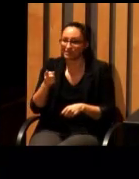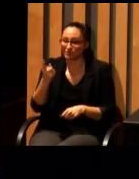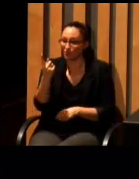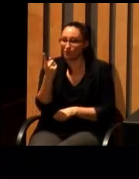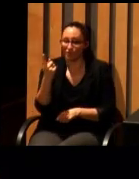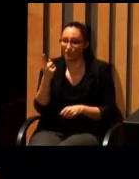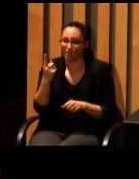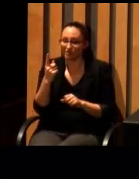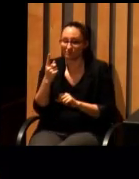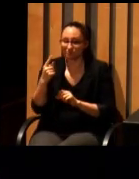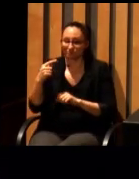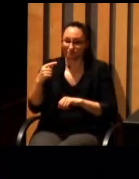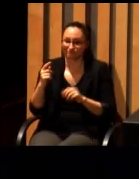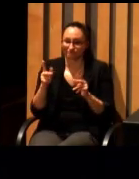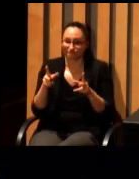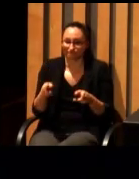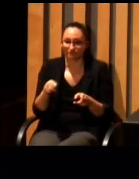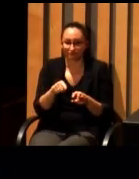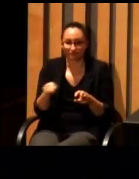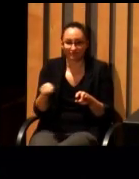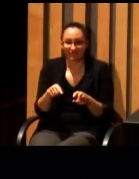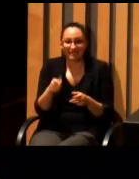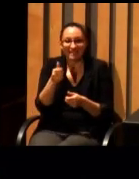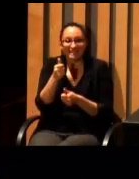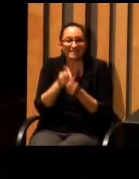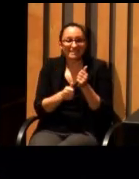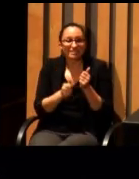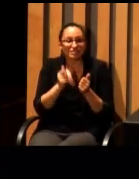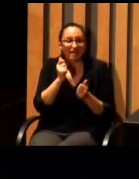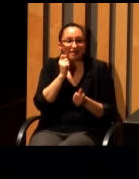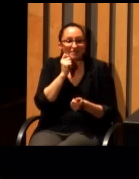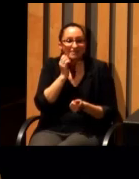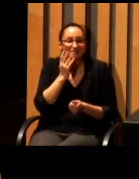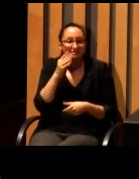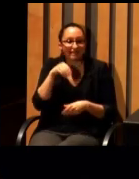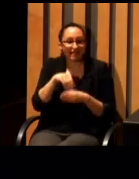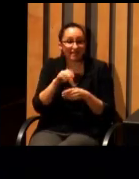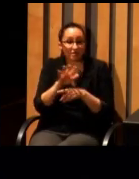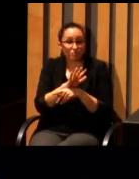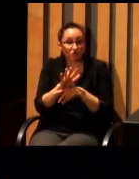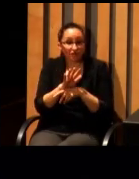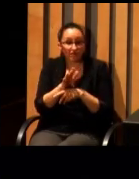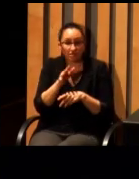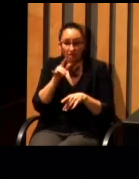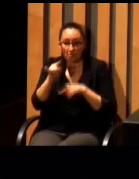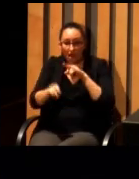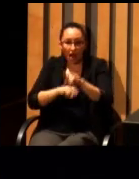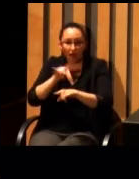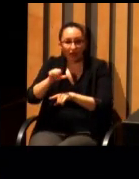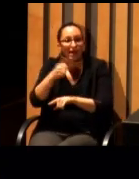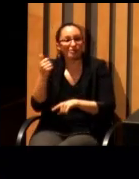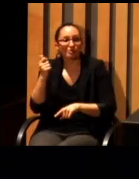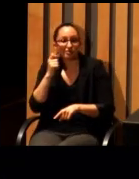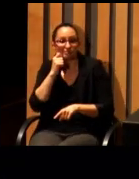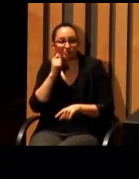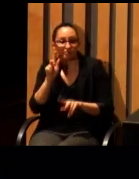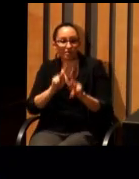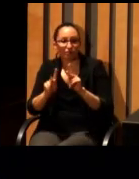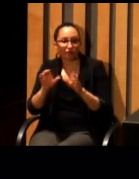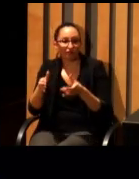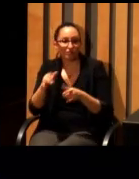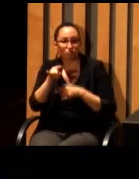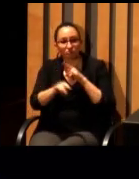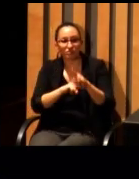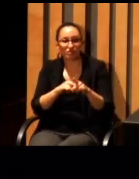which each ethnicity in the movie made fun of other ethnicities. And